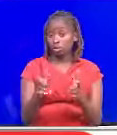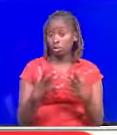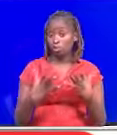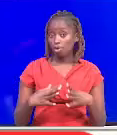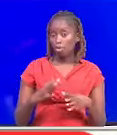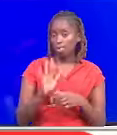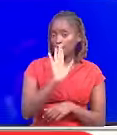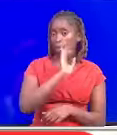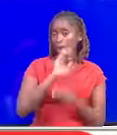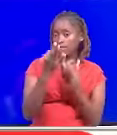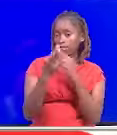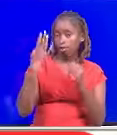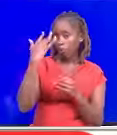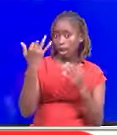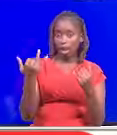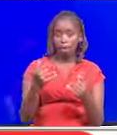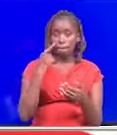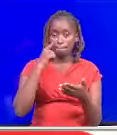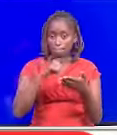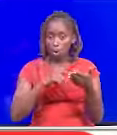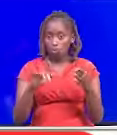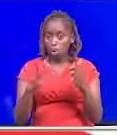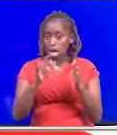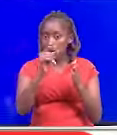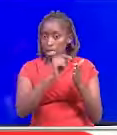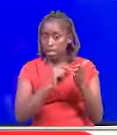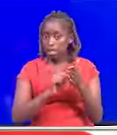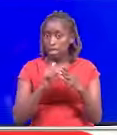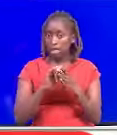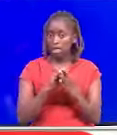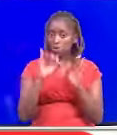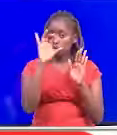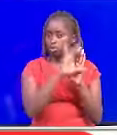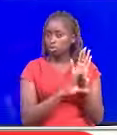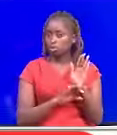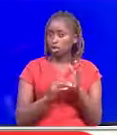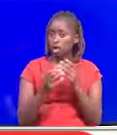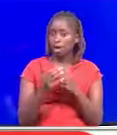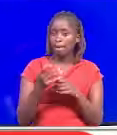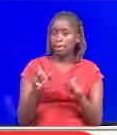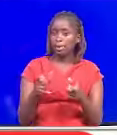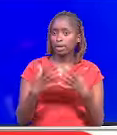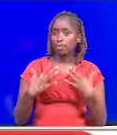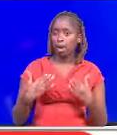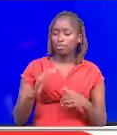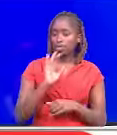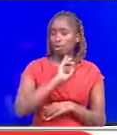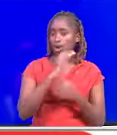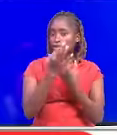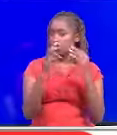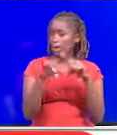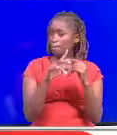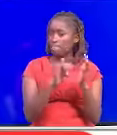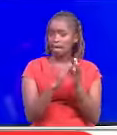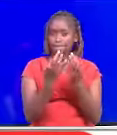angalau imethibitishwa ama imeandikwa kwenye katiba kwamba vyombo vya habari nchini vina uhuru wake, lakini uhuru huo unaona unafinywa na